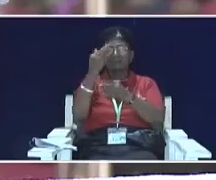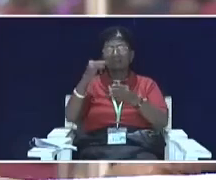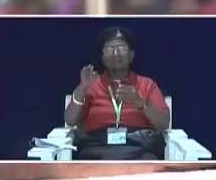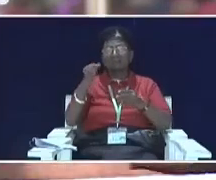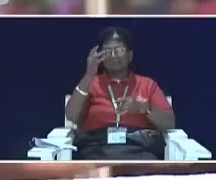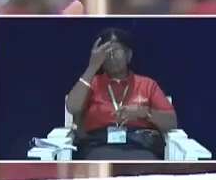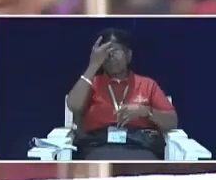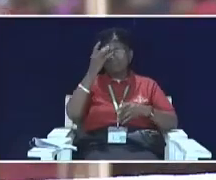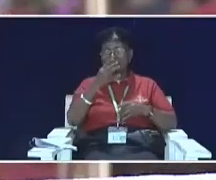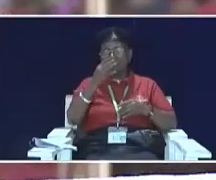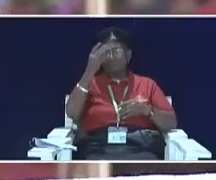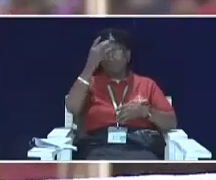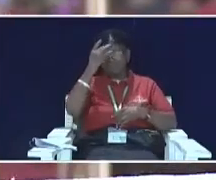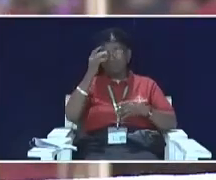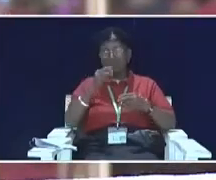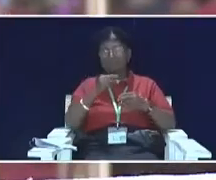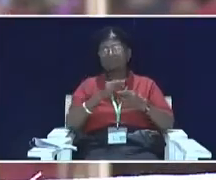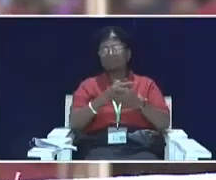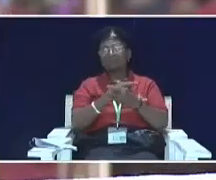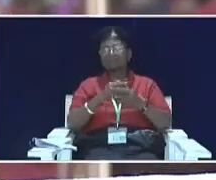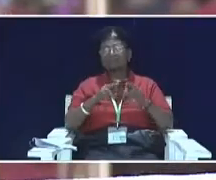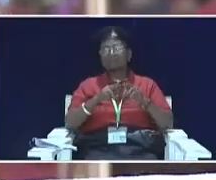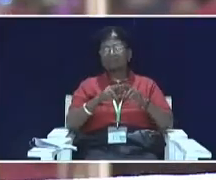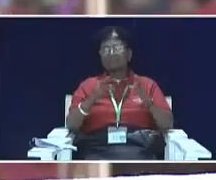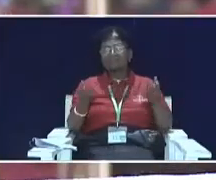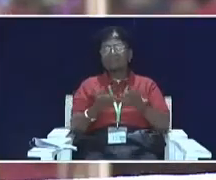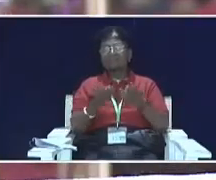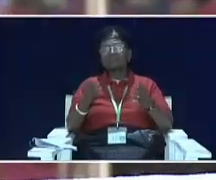But it took the fire falling